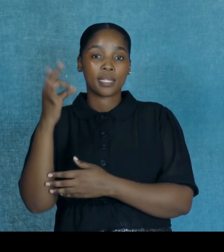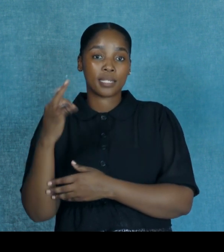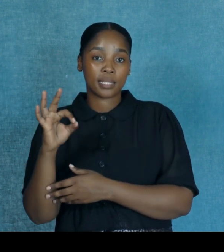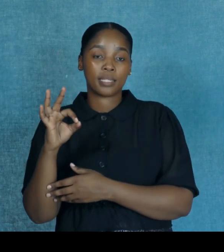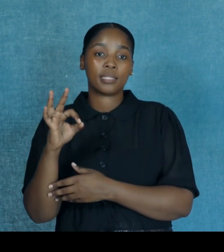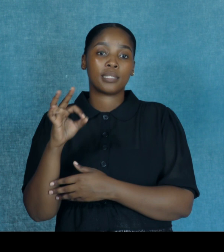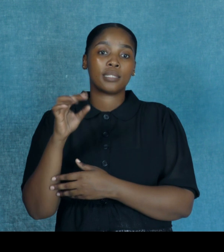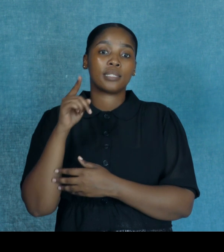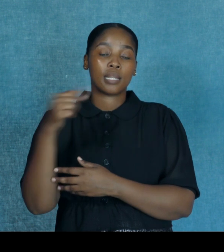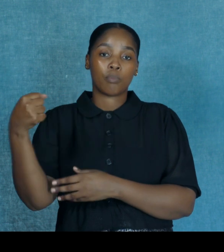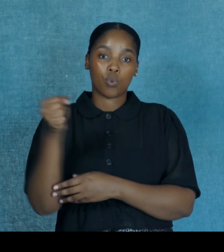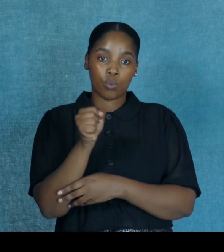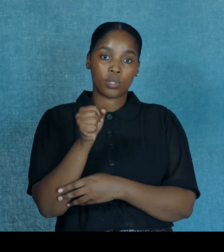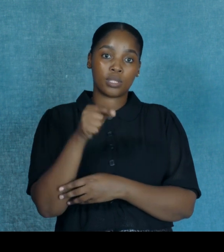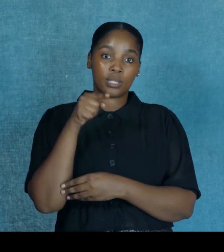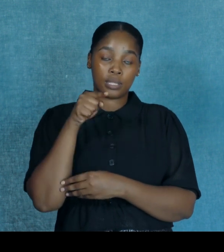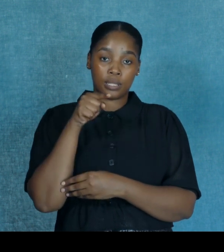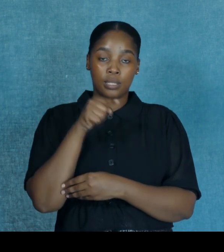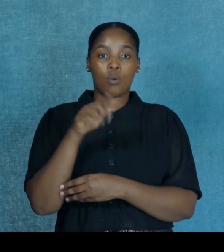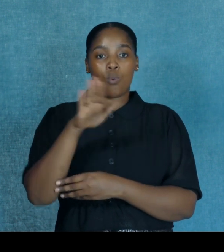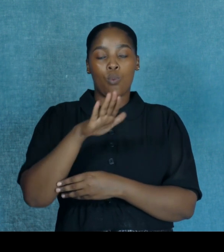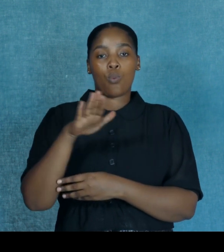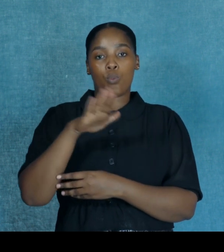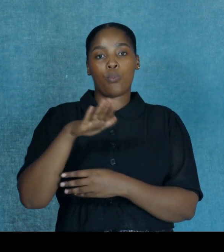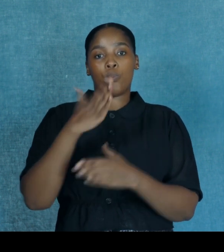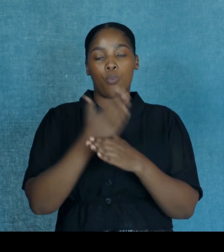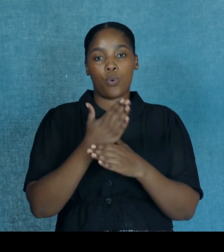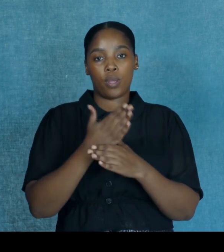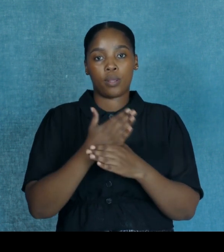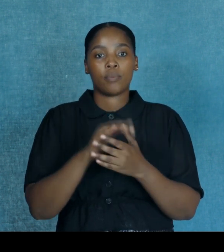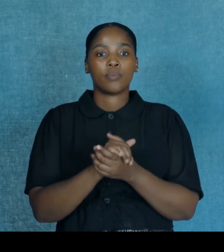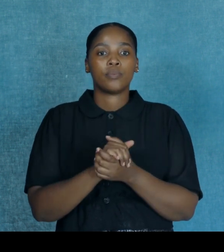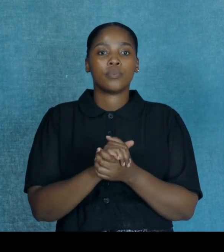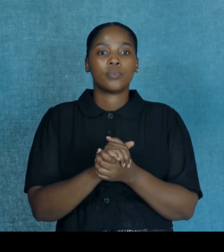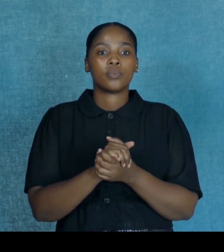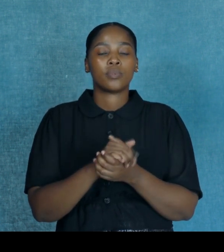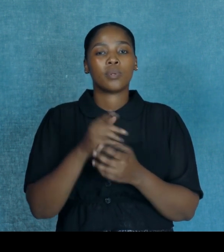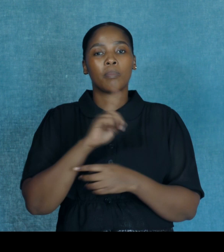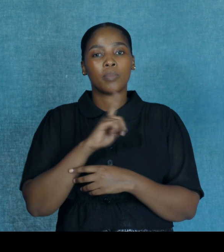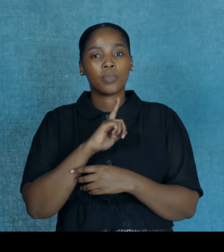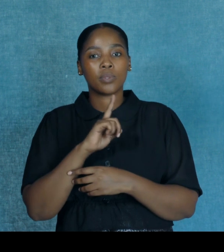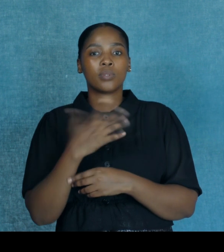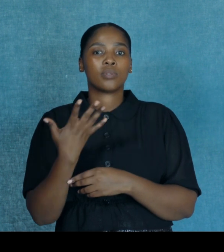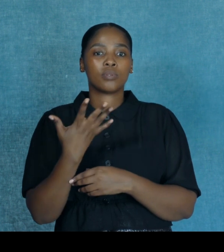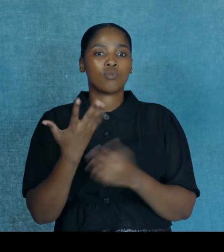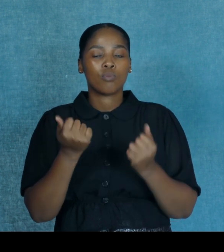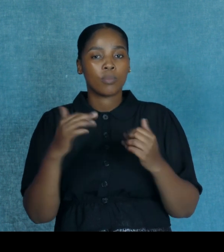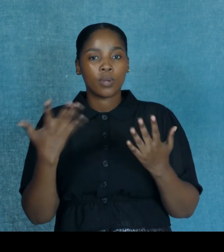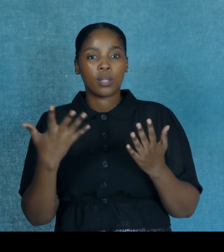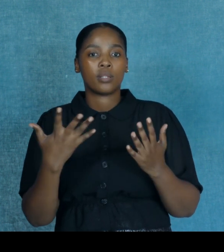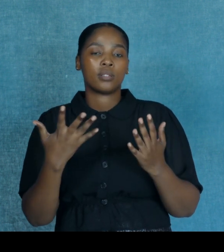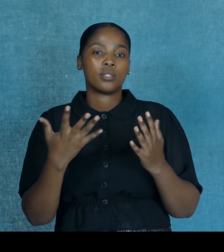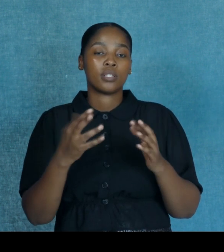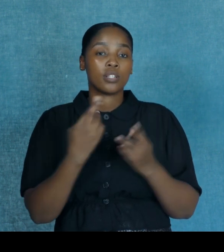people with disabilities in the workplace. Due to a lack of resources, poor socio-economic